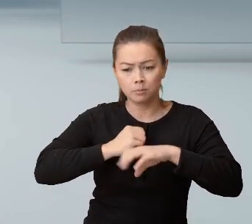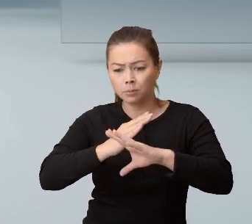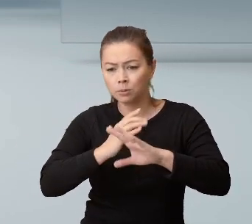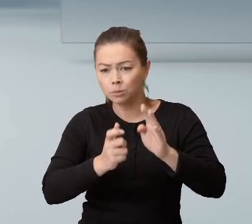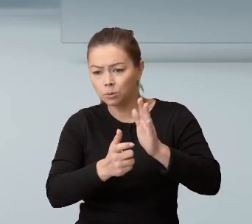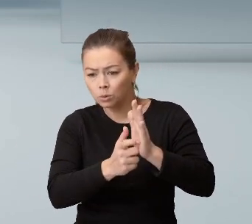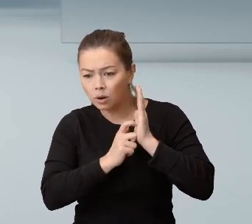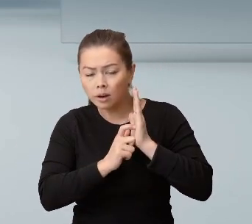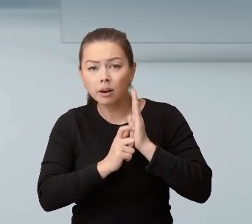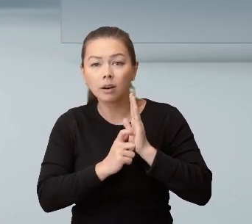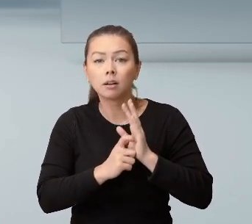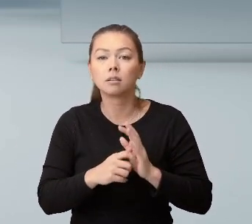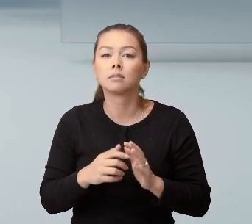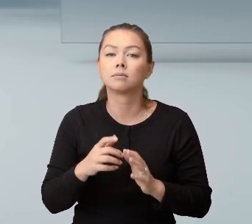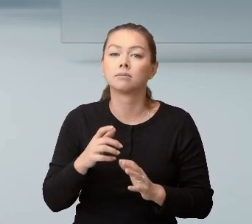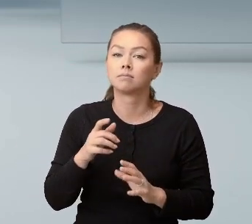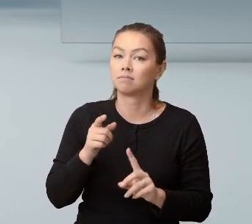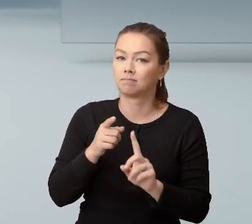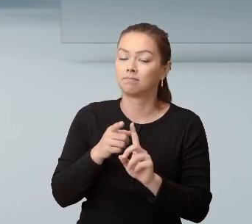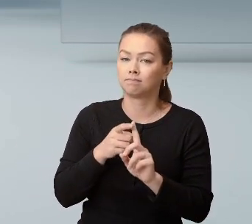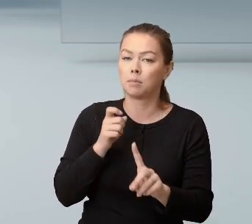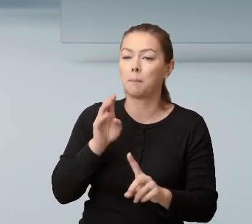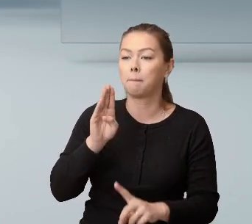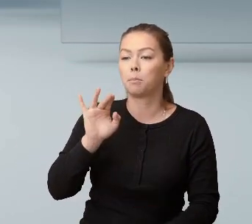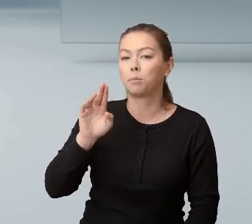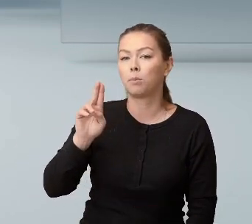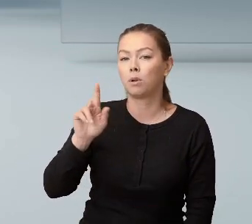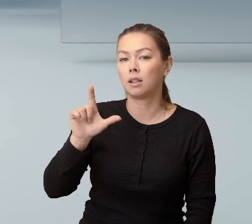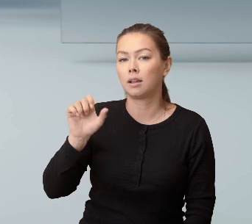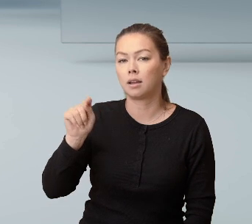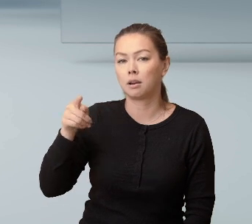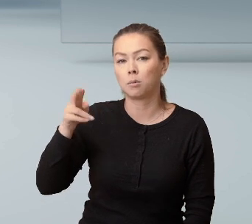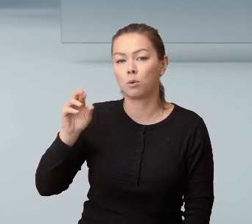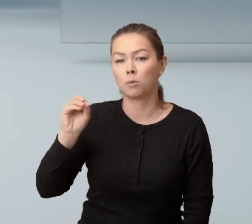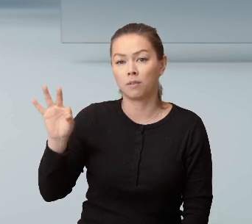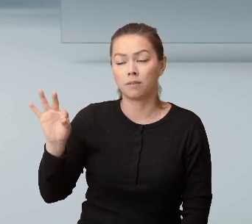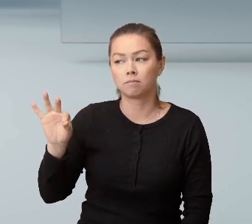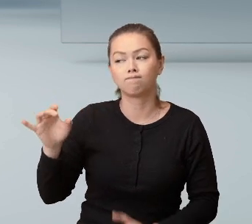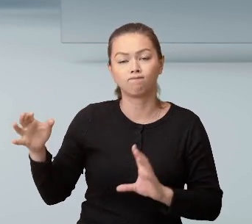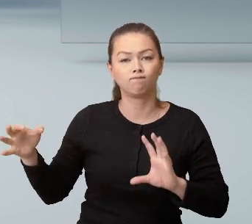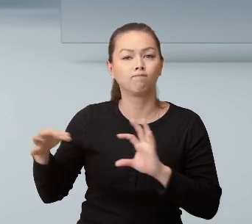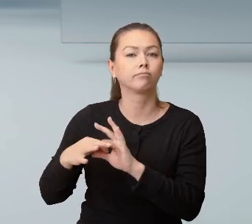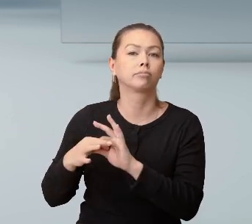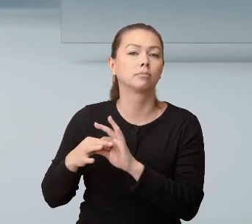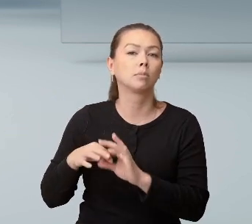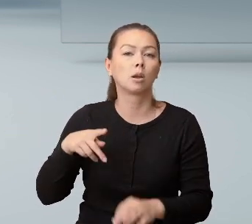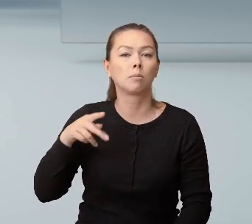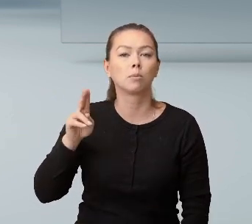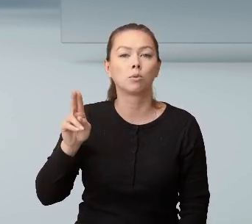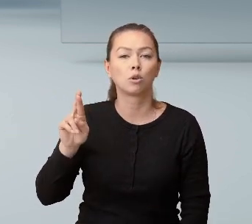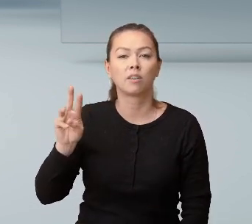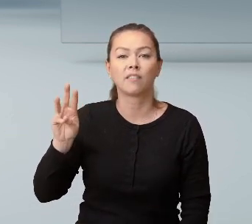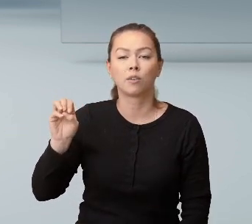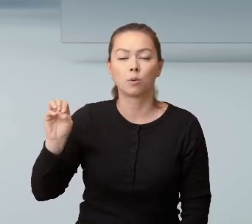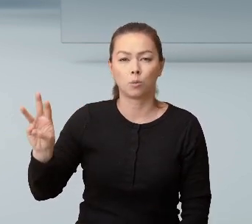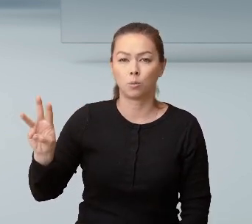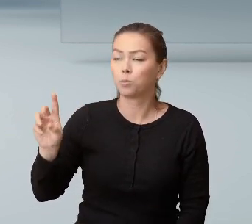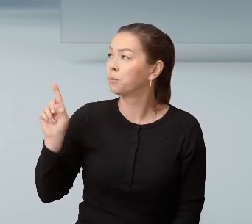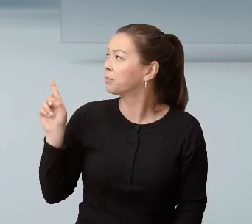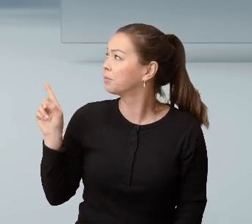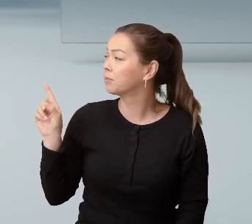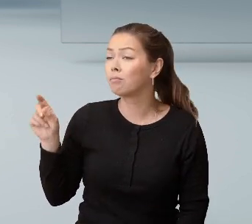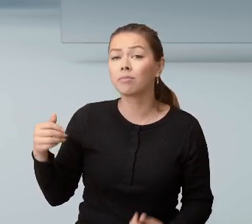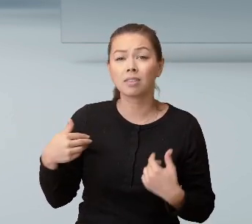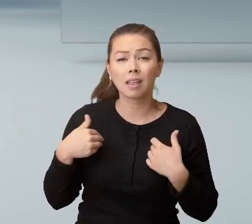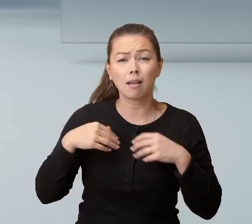bulletproof perspective, we've landed at the Microsoft Purview solution set, right? So from a comprehensive suite, we have security